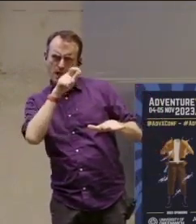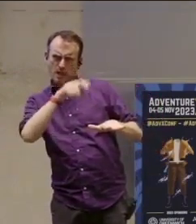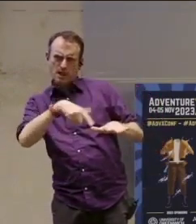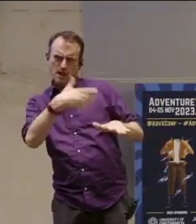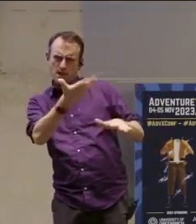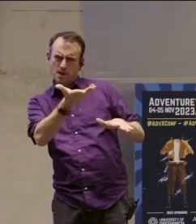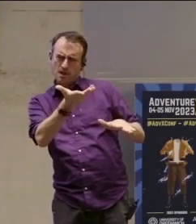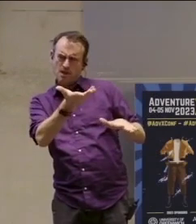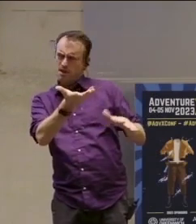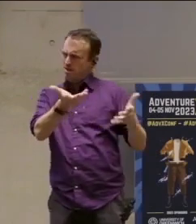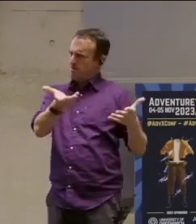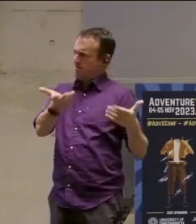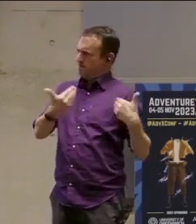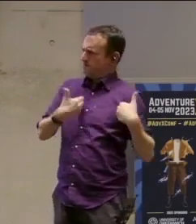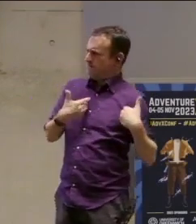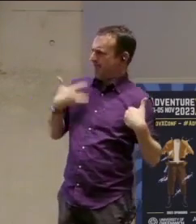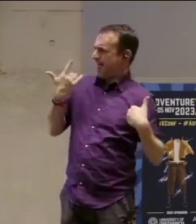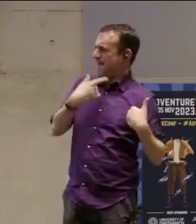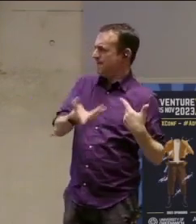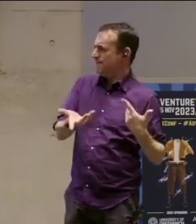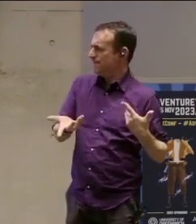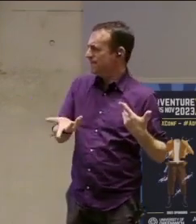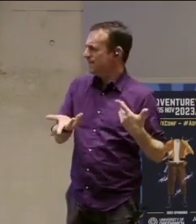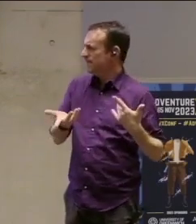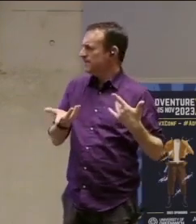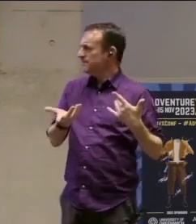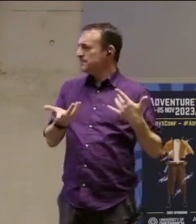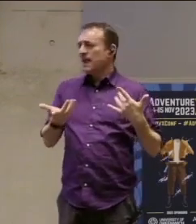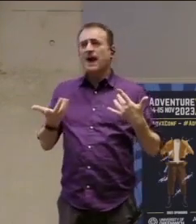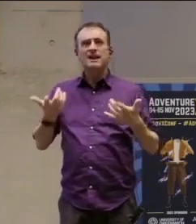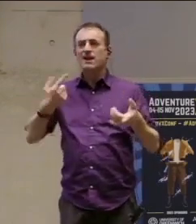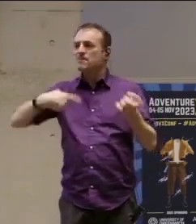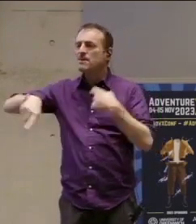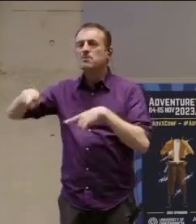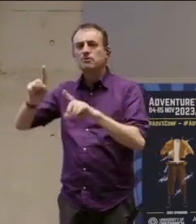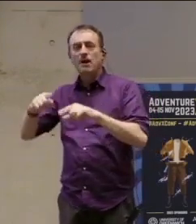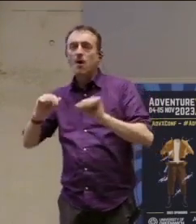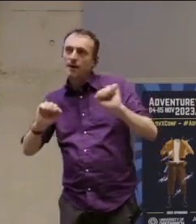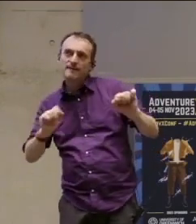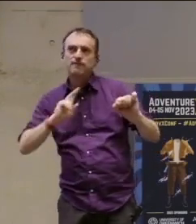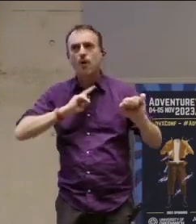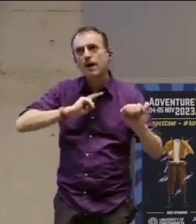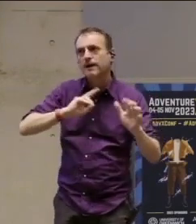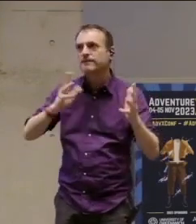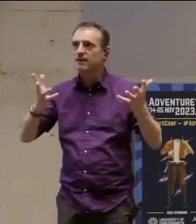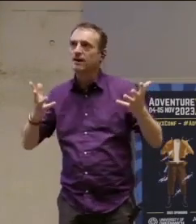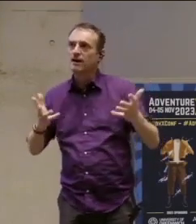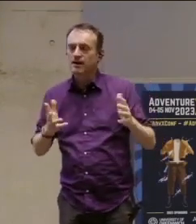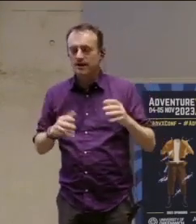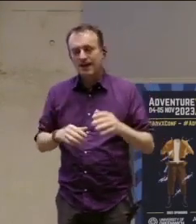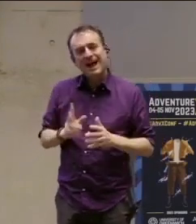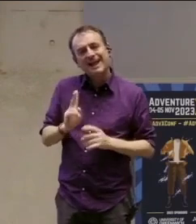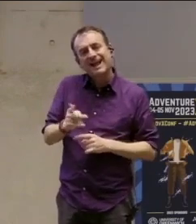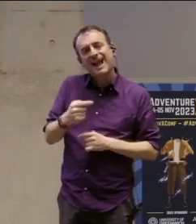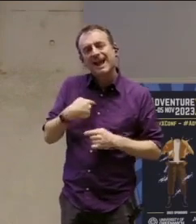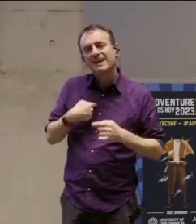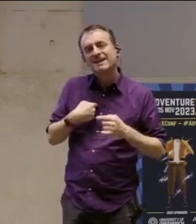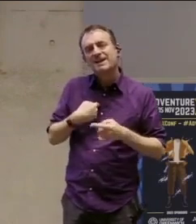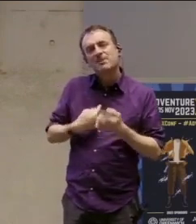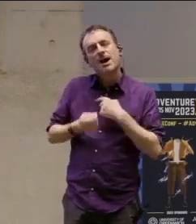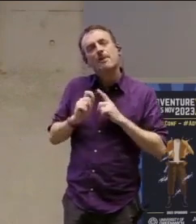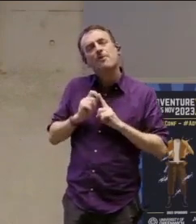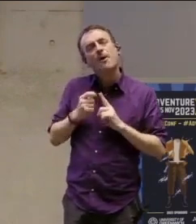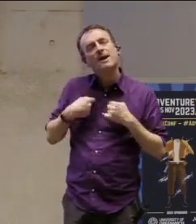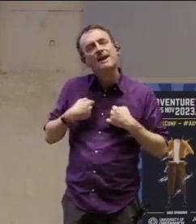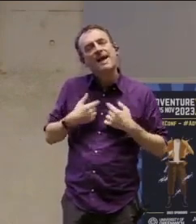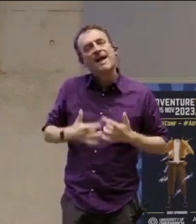But he's like, oh, and they were, like, everyone's trying to do his voice, like, oh, man, God, this, that. Again, like, they're still trying to do the voice. But again, it goes back to that point where it